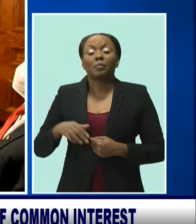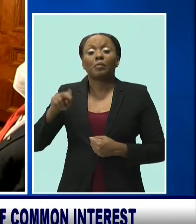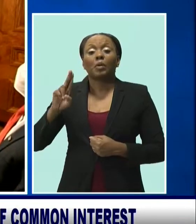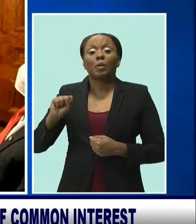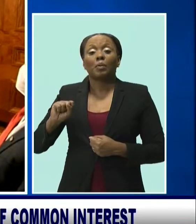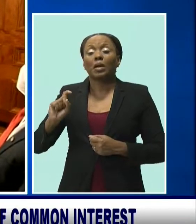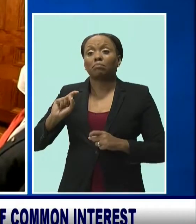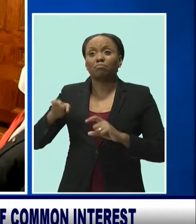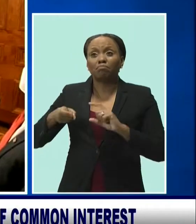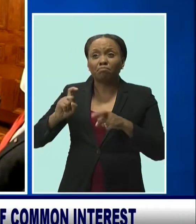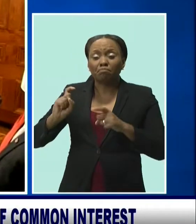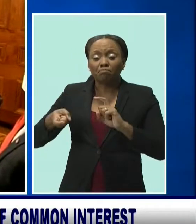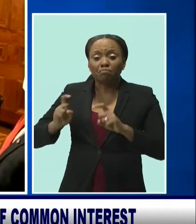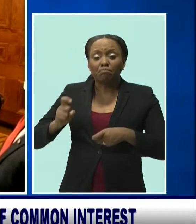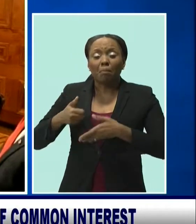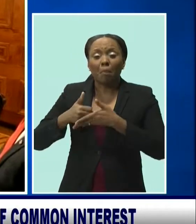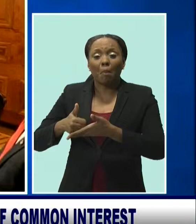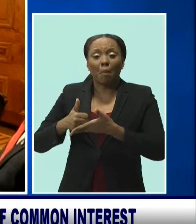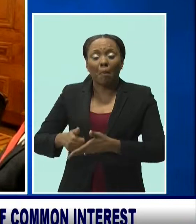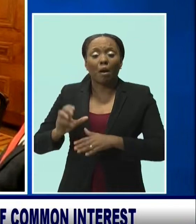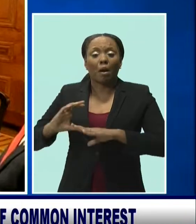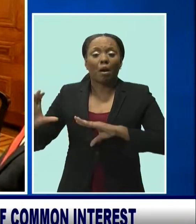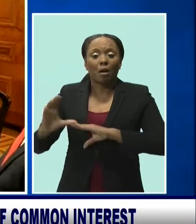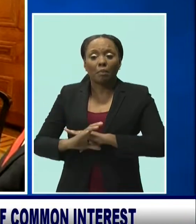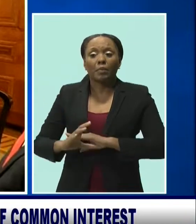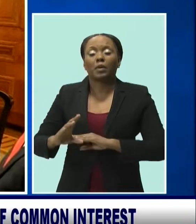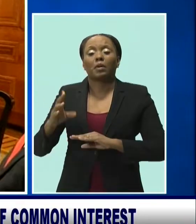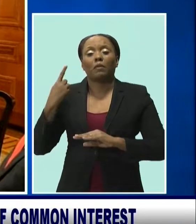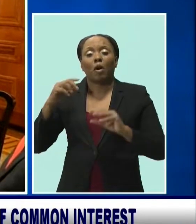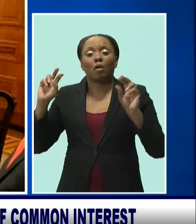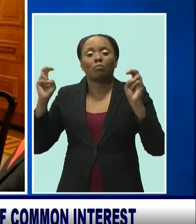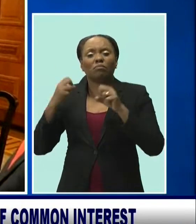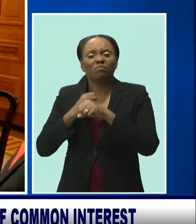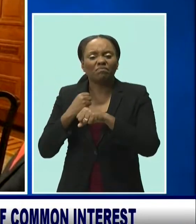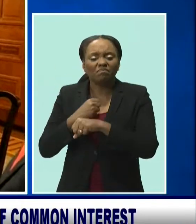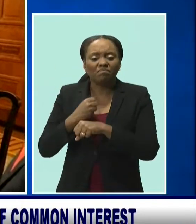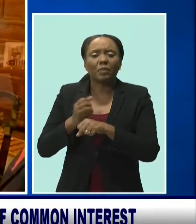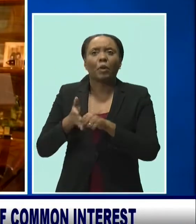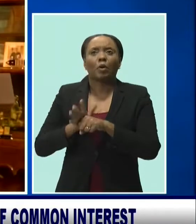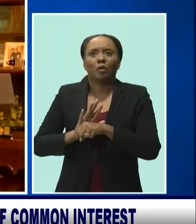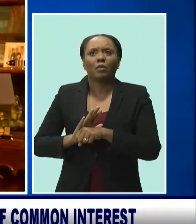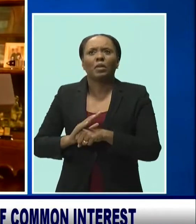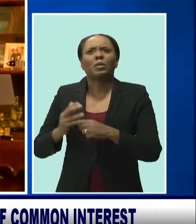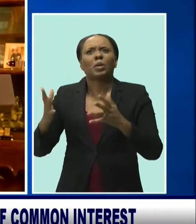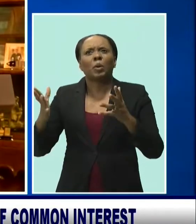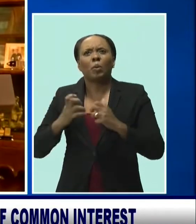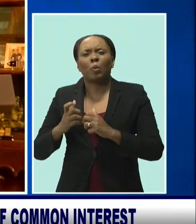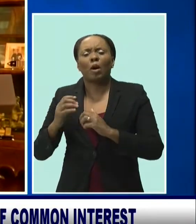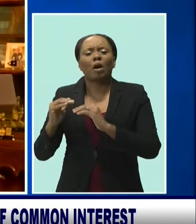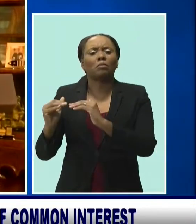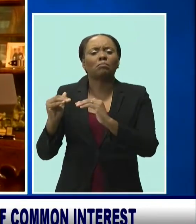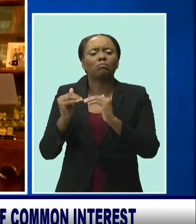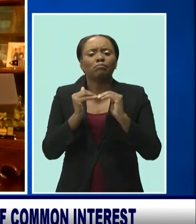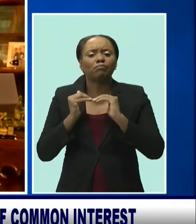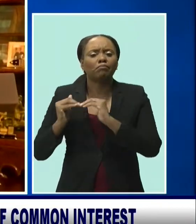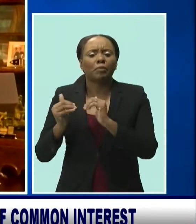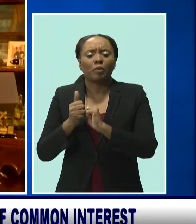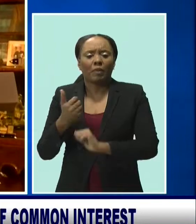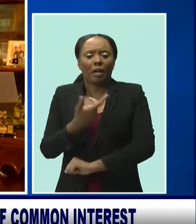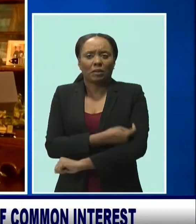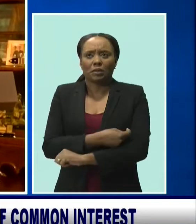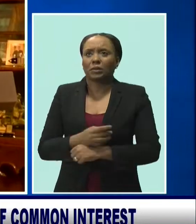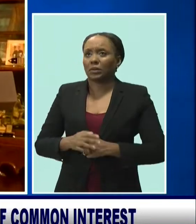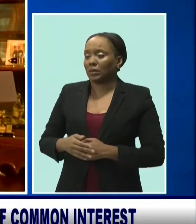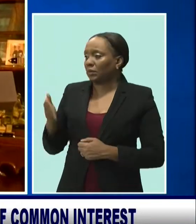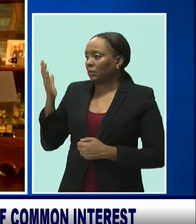against COVID-19 as she pushed the message of vaccine equity. The world perhaps has never been more